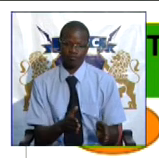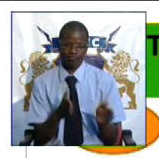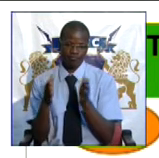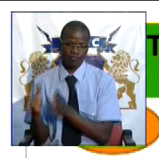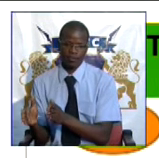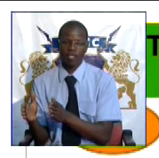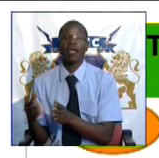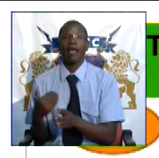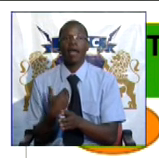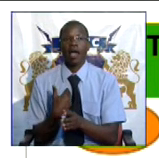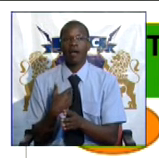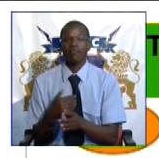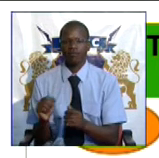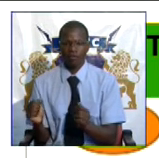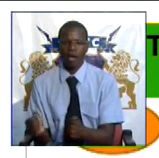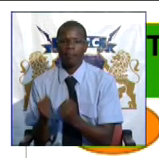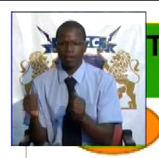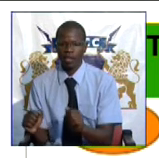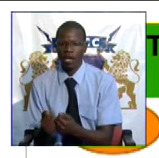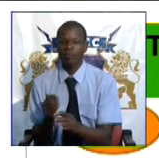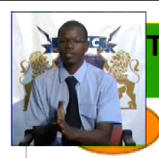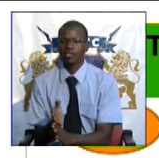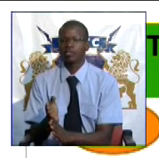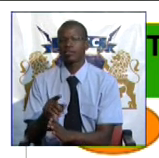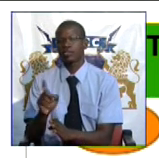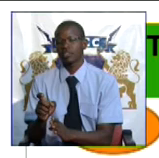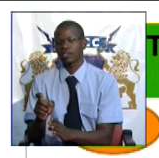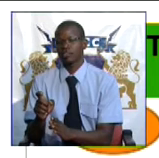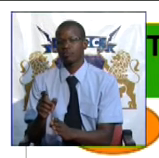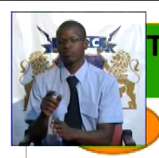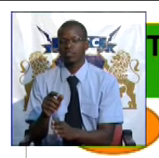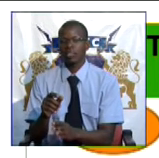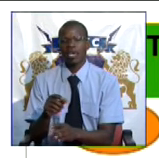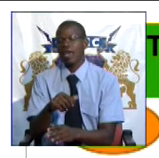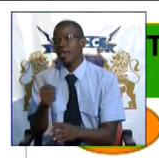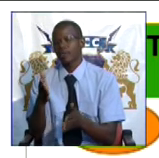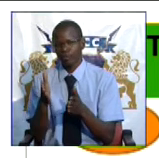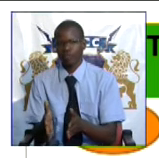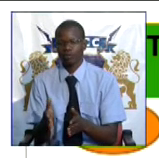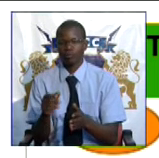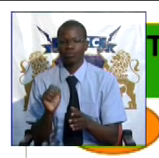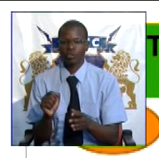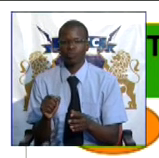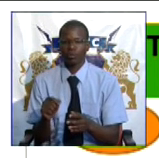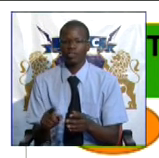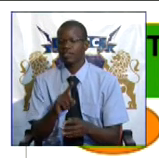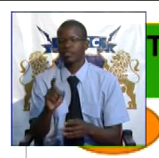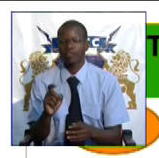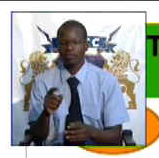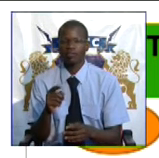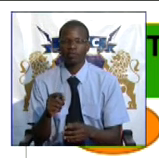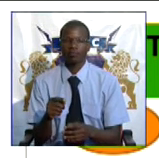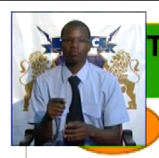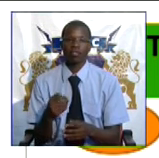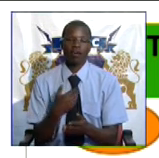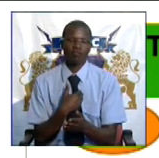against specific officials. The random factors is that institutions do not